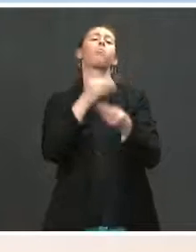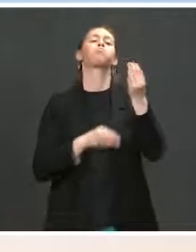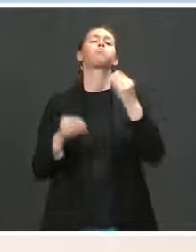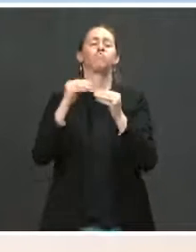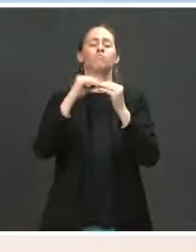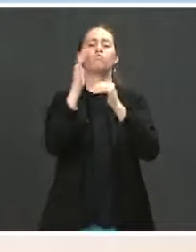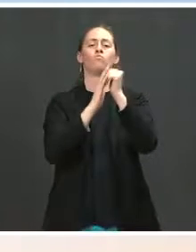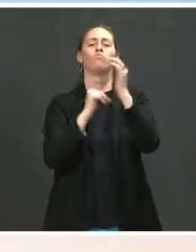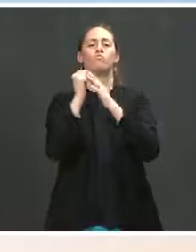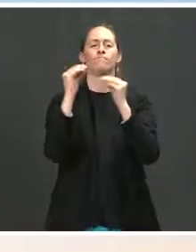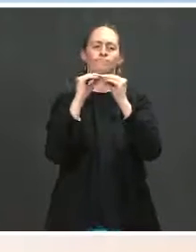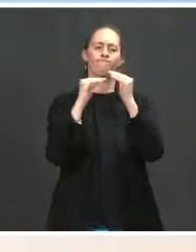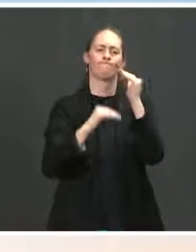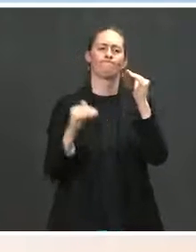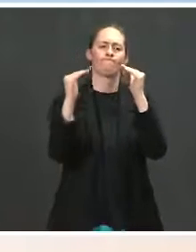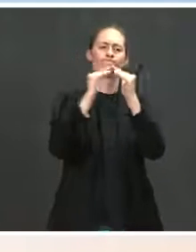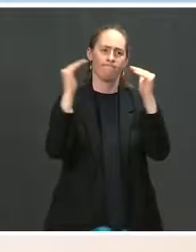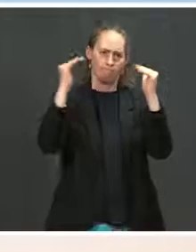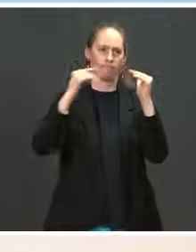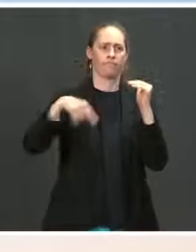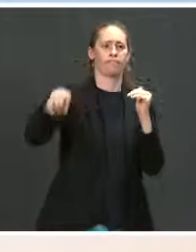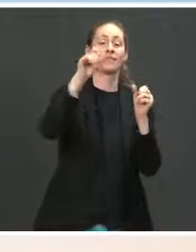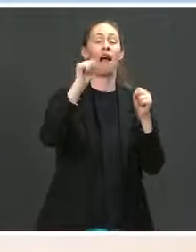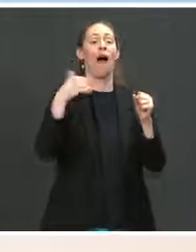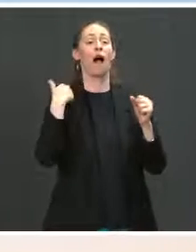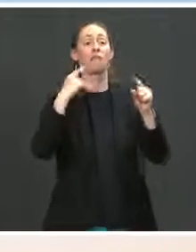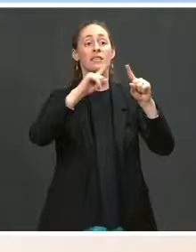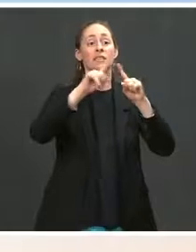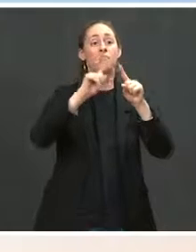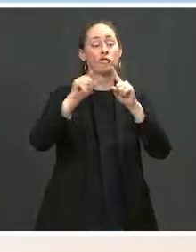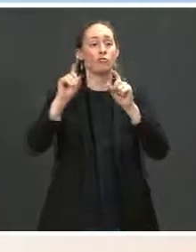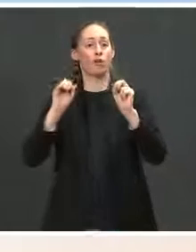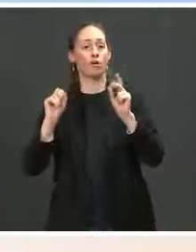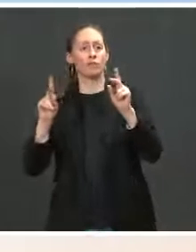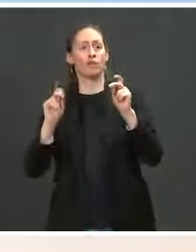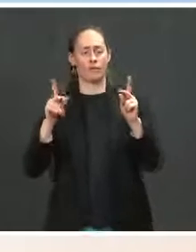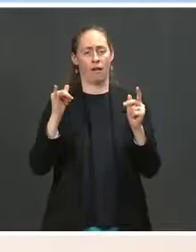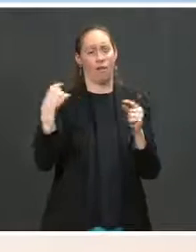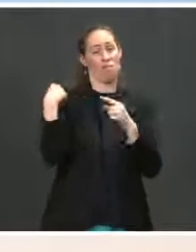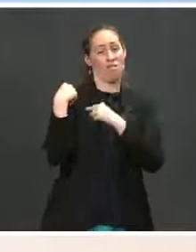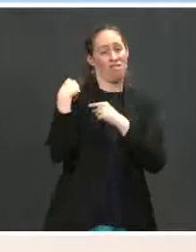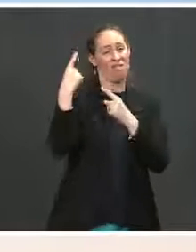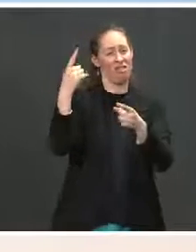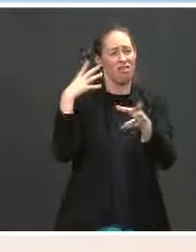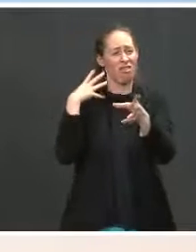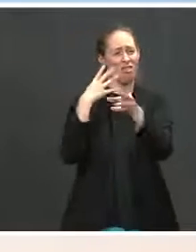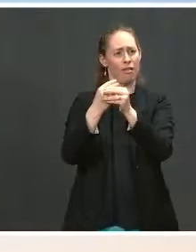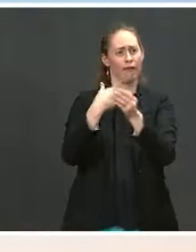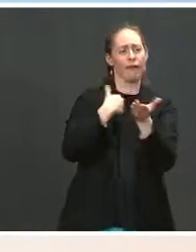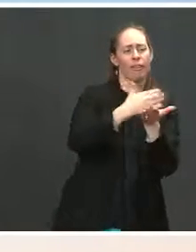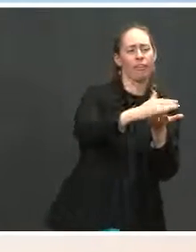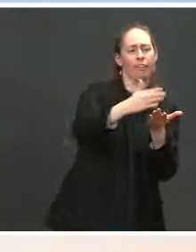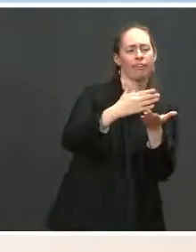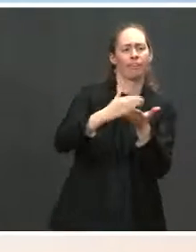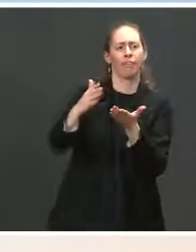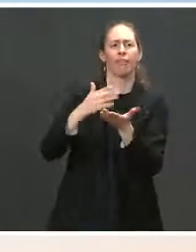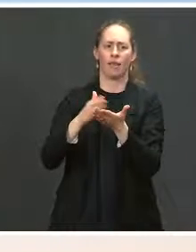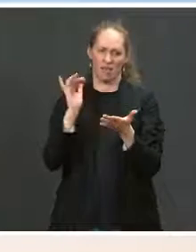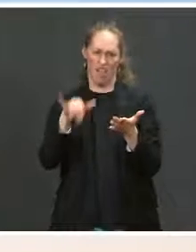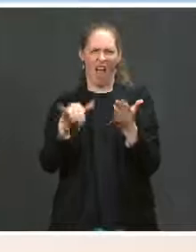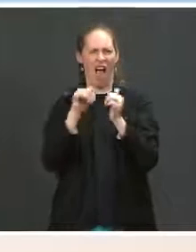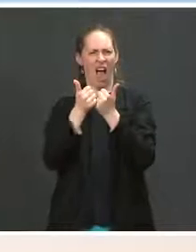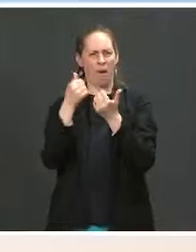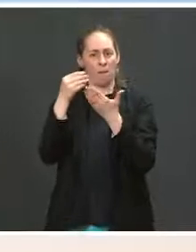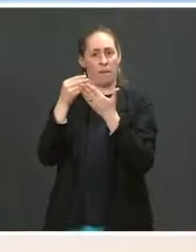improvement of communities that have been historically underserved, which benefits everyone. That's how these fundings are used in communities. You talk